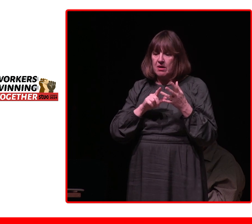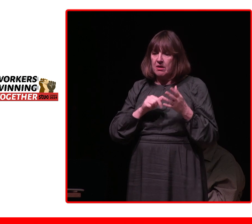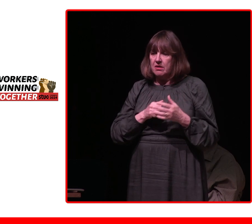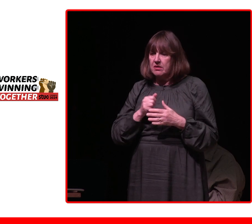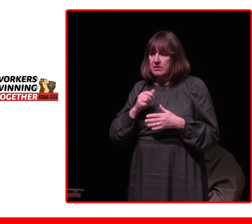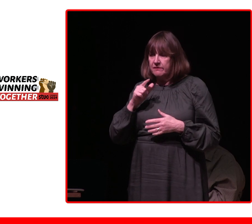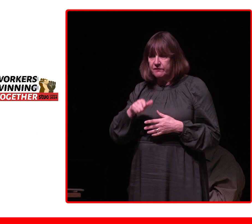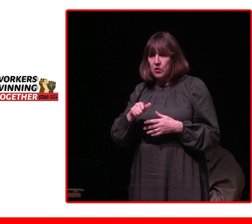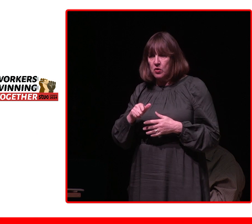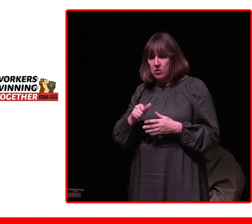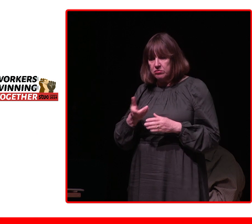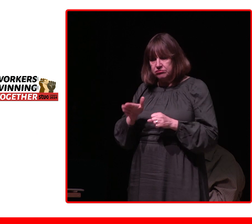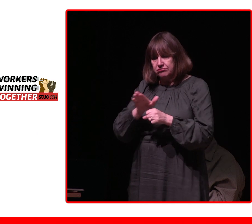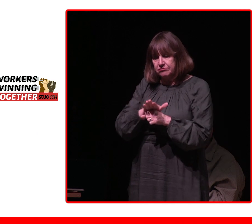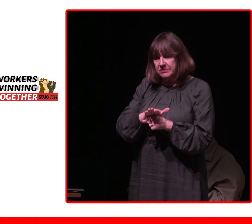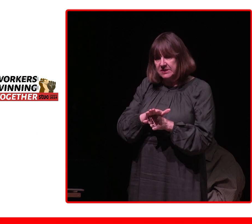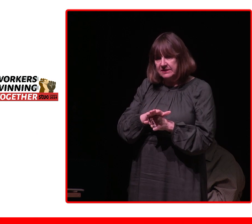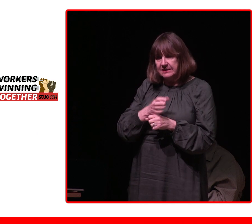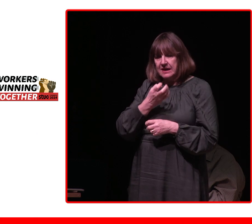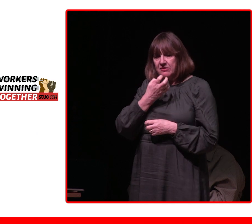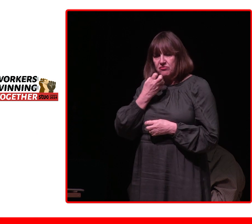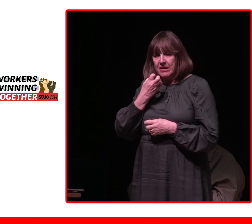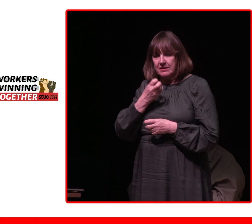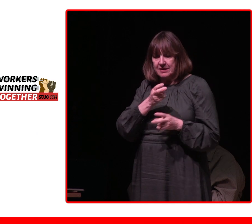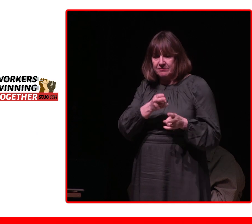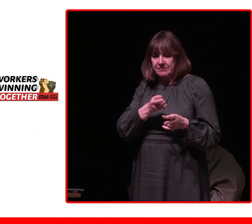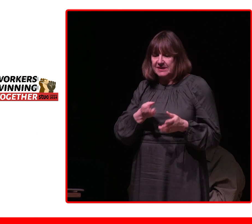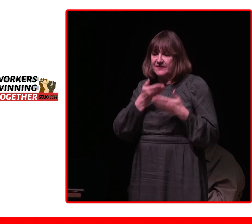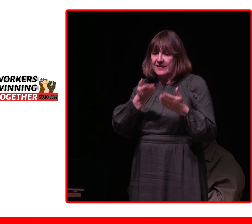the Israeli occupation forces.